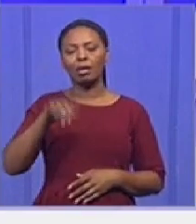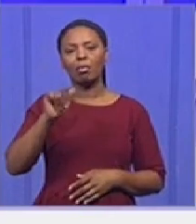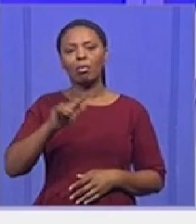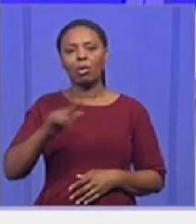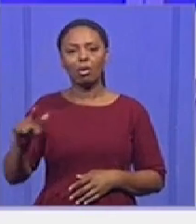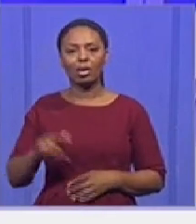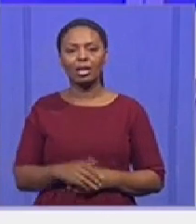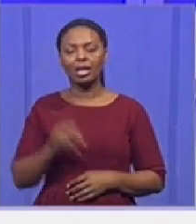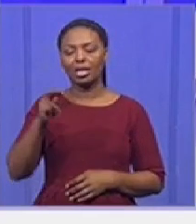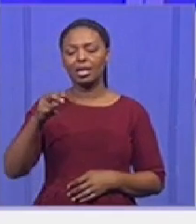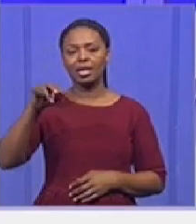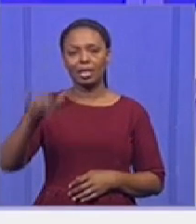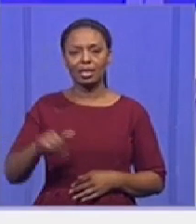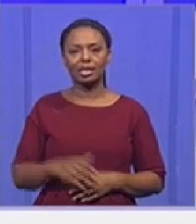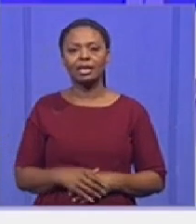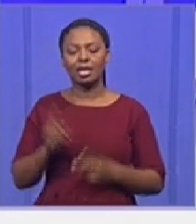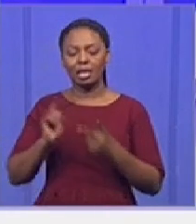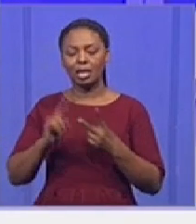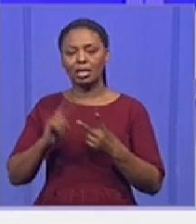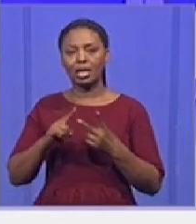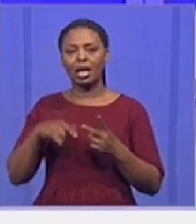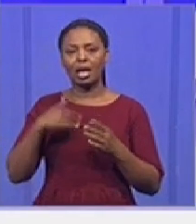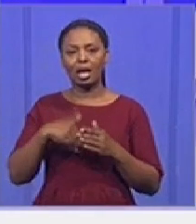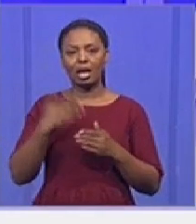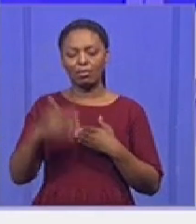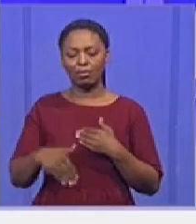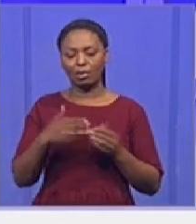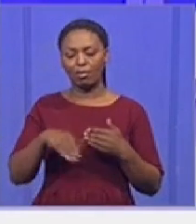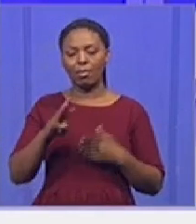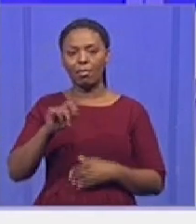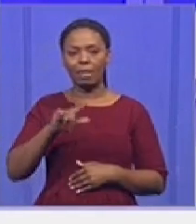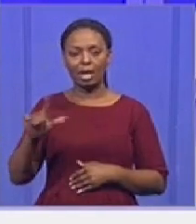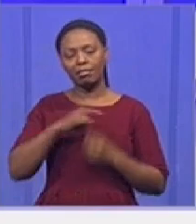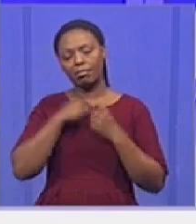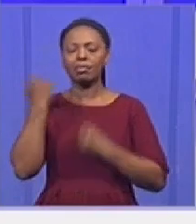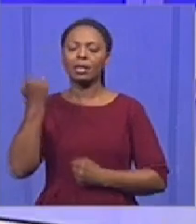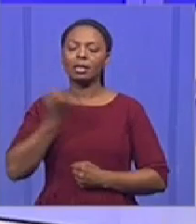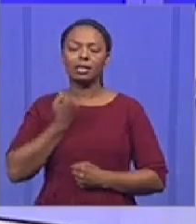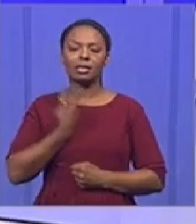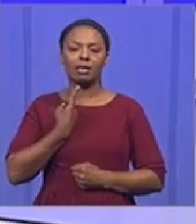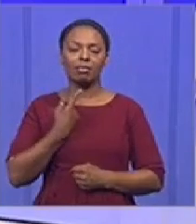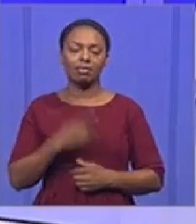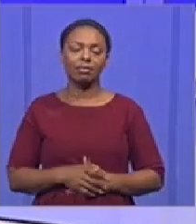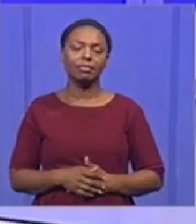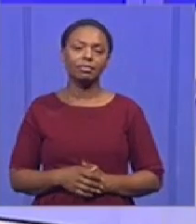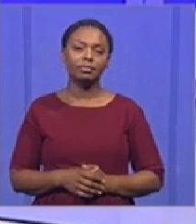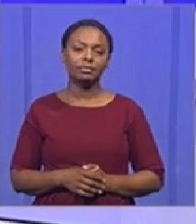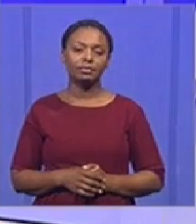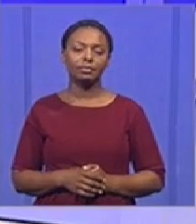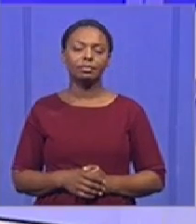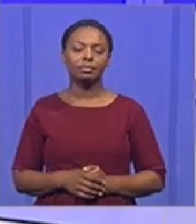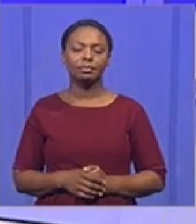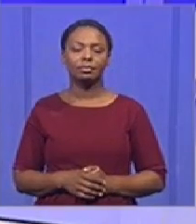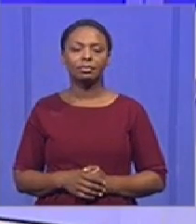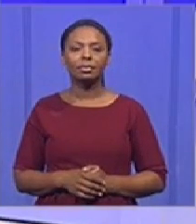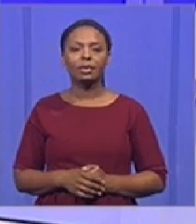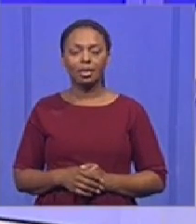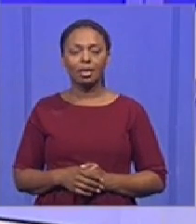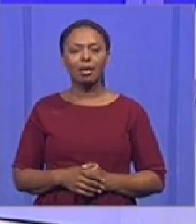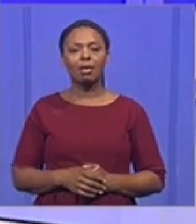Kennedy yo ipolaileng morago ga go neelwa beili mo kgetseng eno.